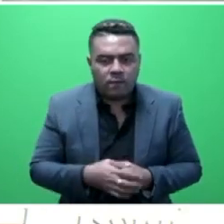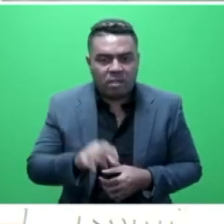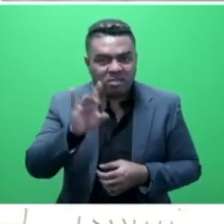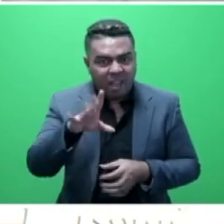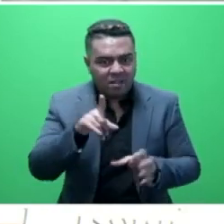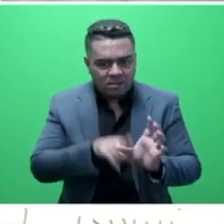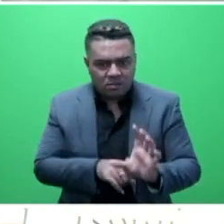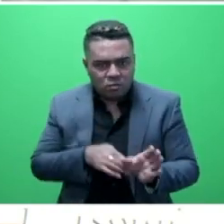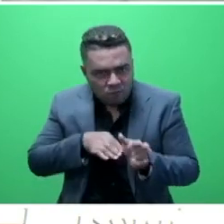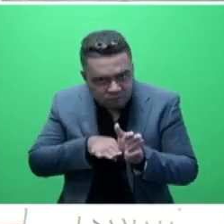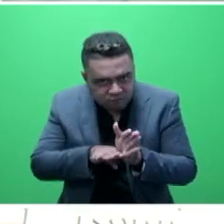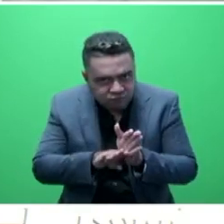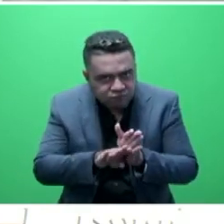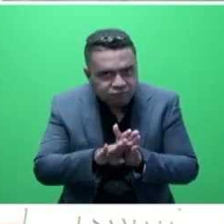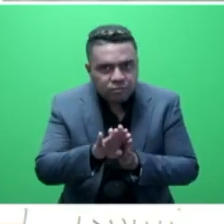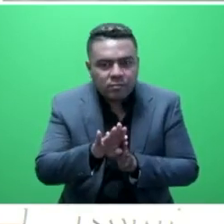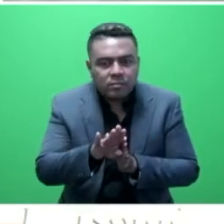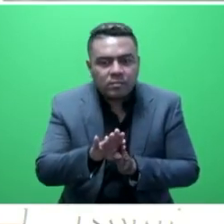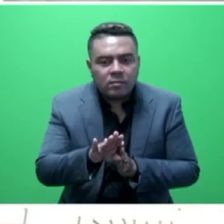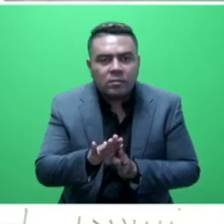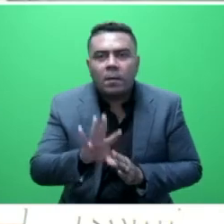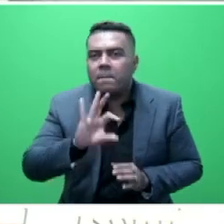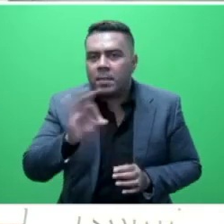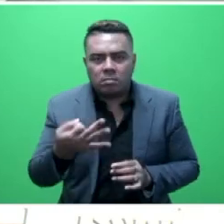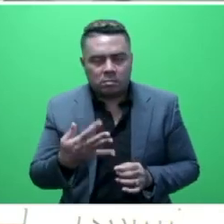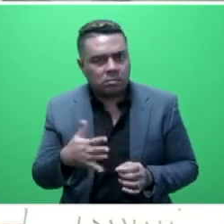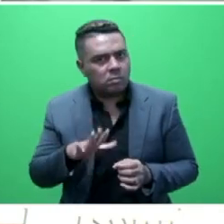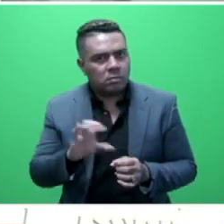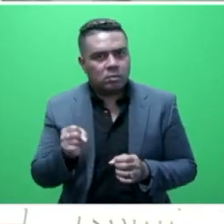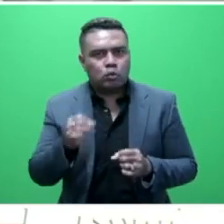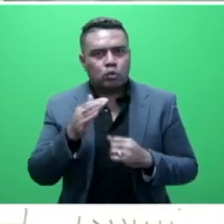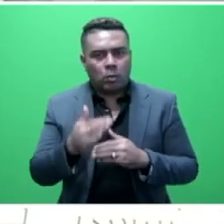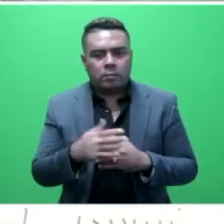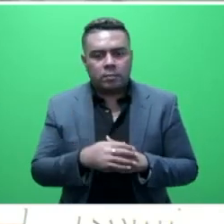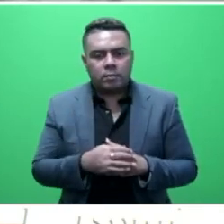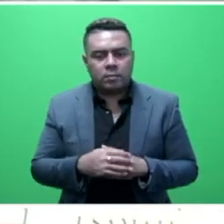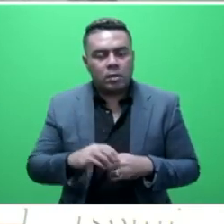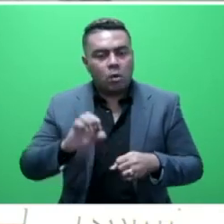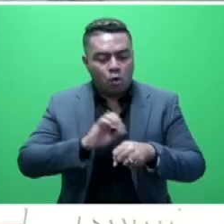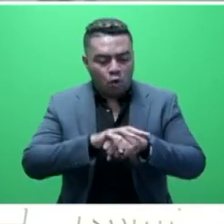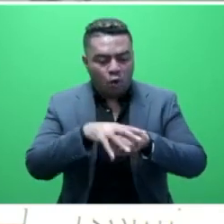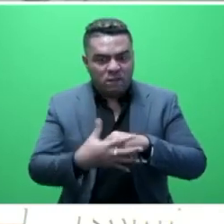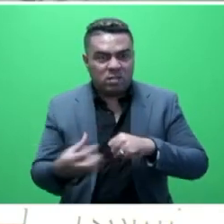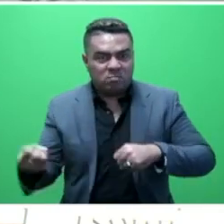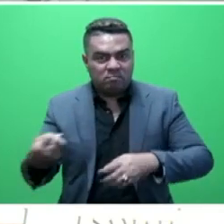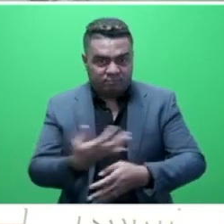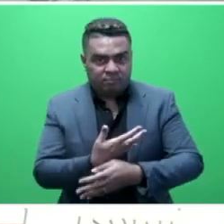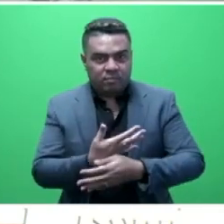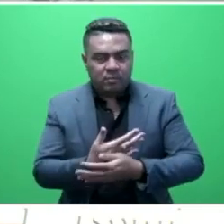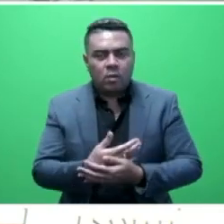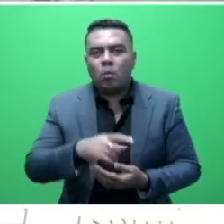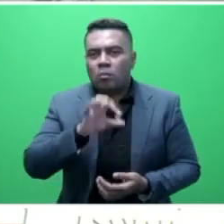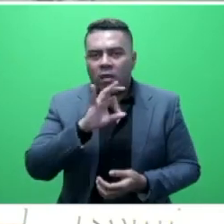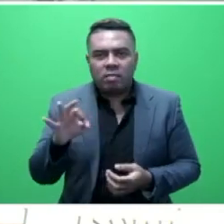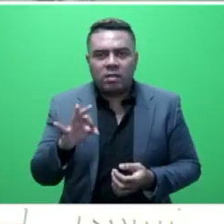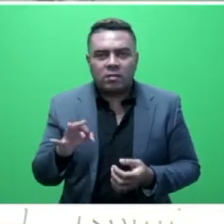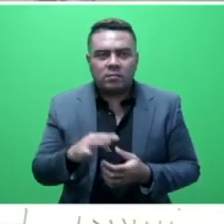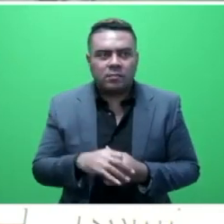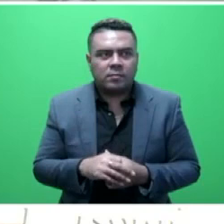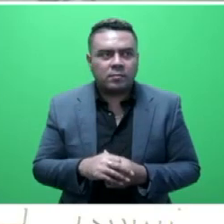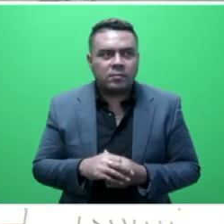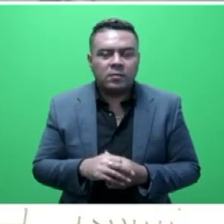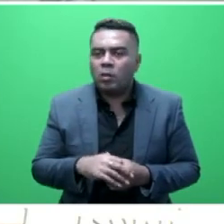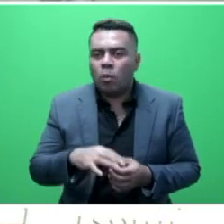revenues won't cure COVID-19's impact on our economy. Even if we could afford one, there is no vaccine yet to